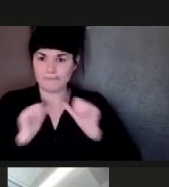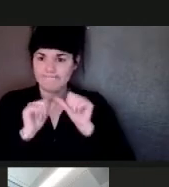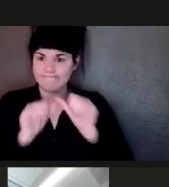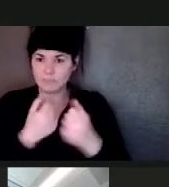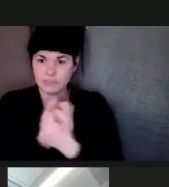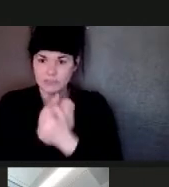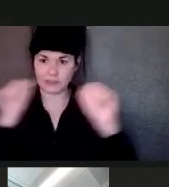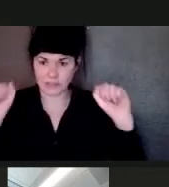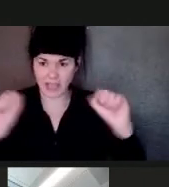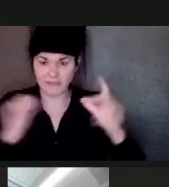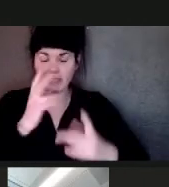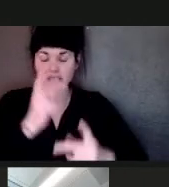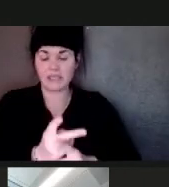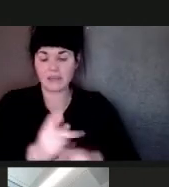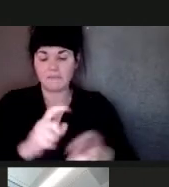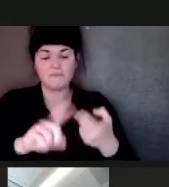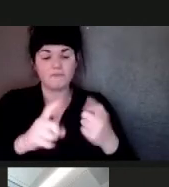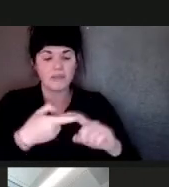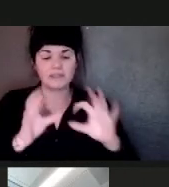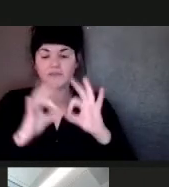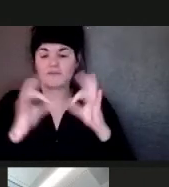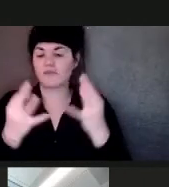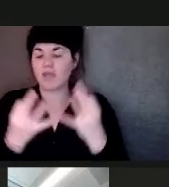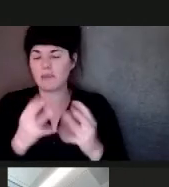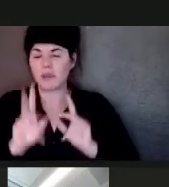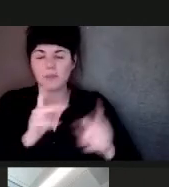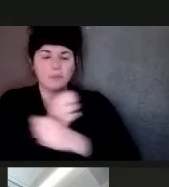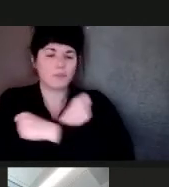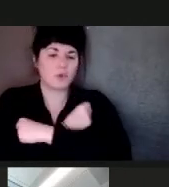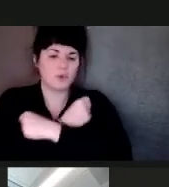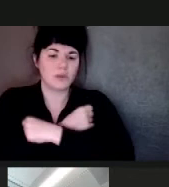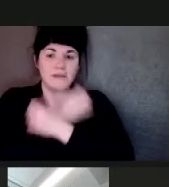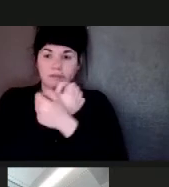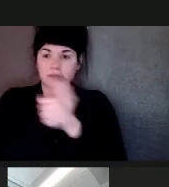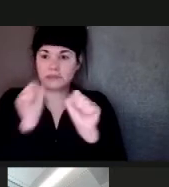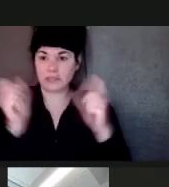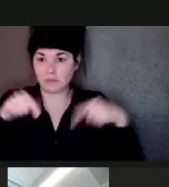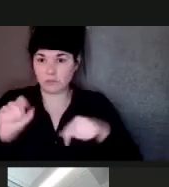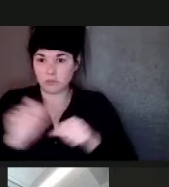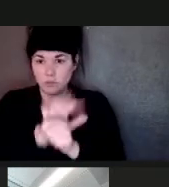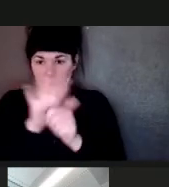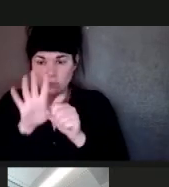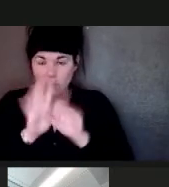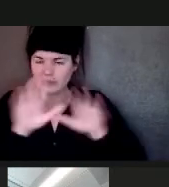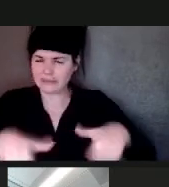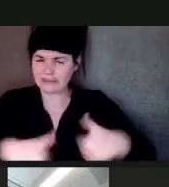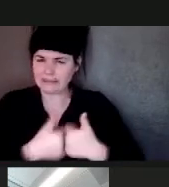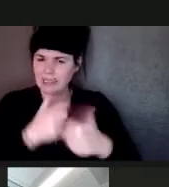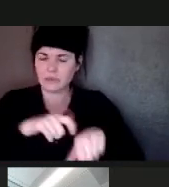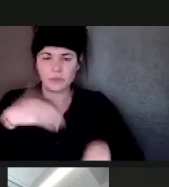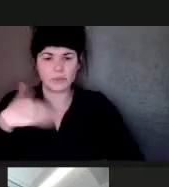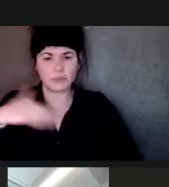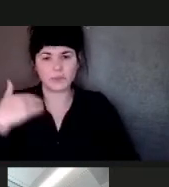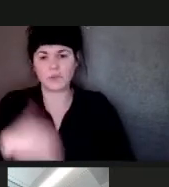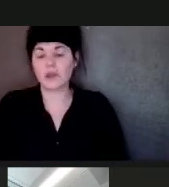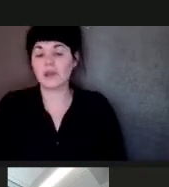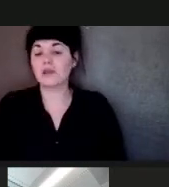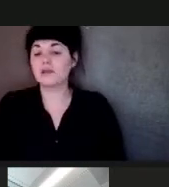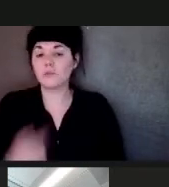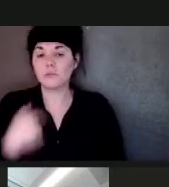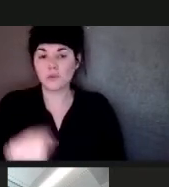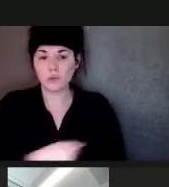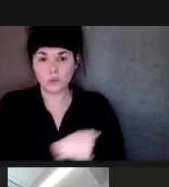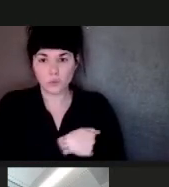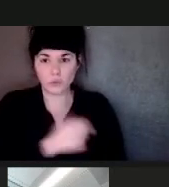friends, family, and loved ones safe from COVID during these challenging times. That can be people who are doing this professionally as part of their job, but